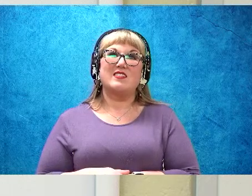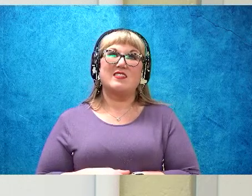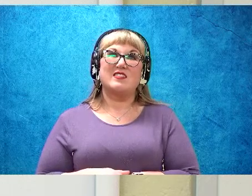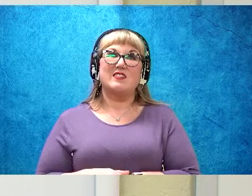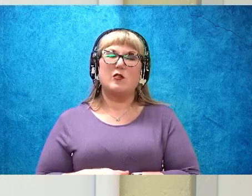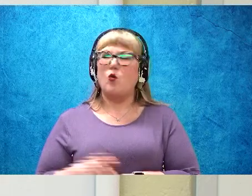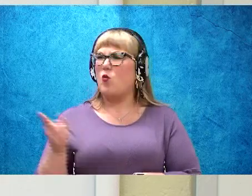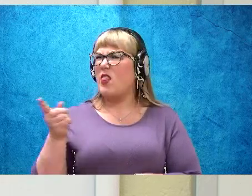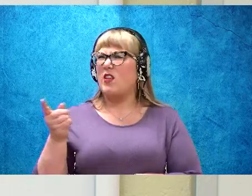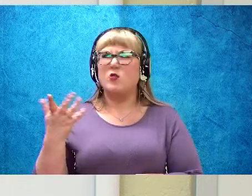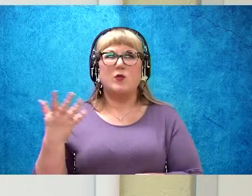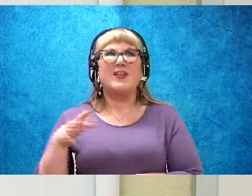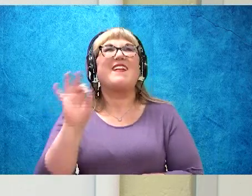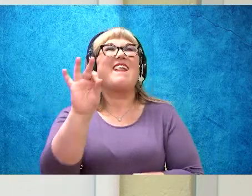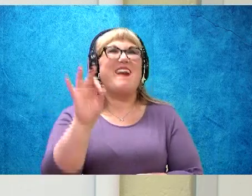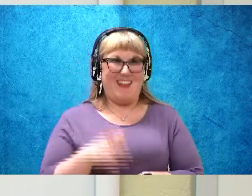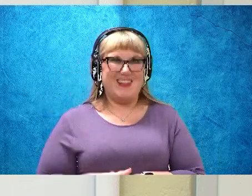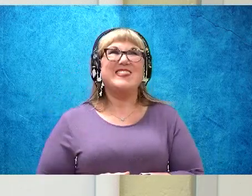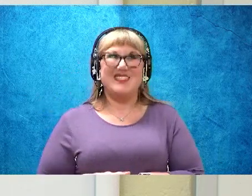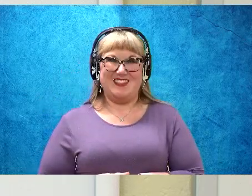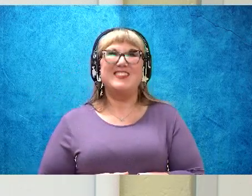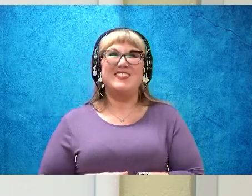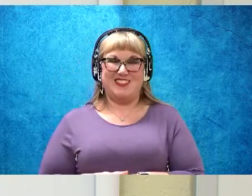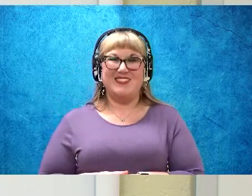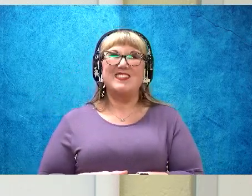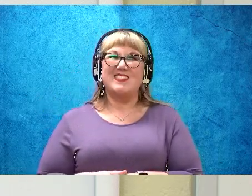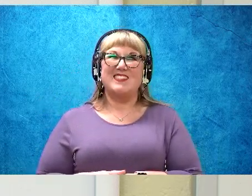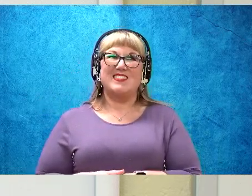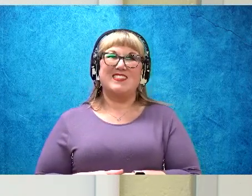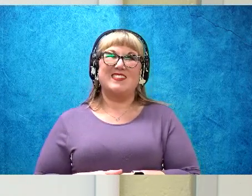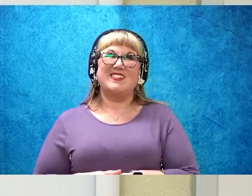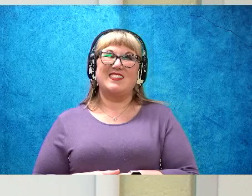What about this one? 9. Very good.